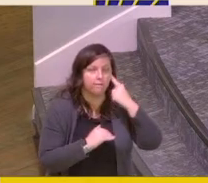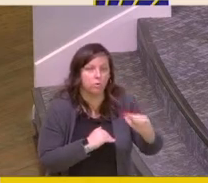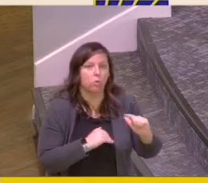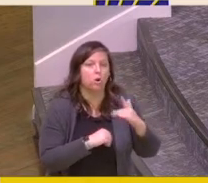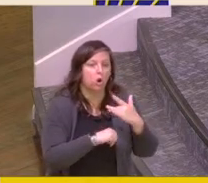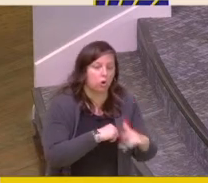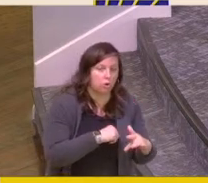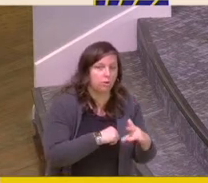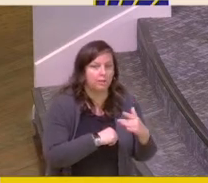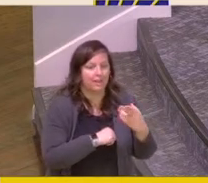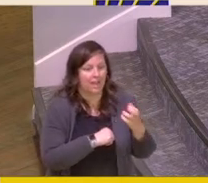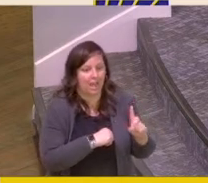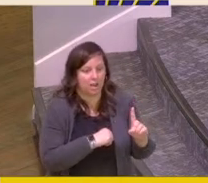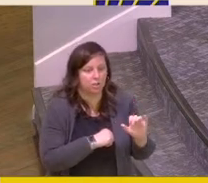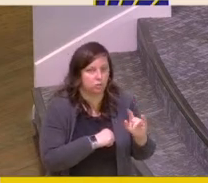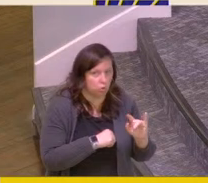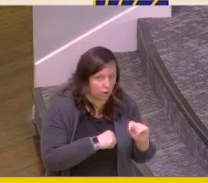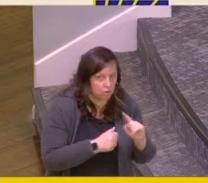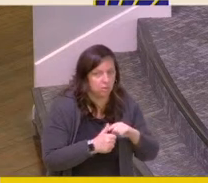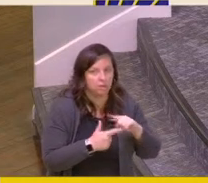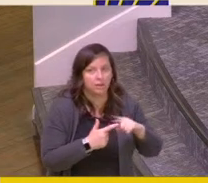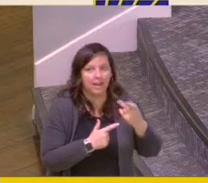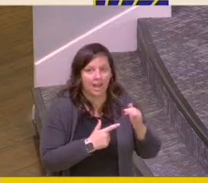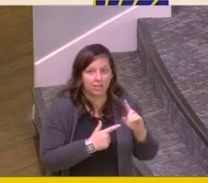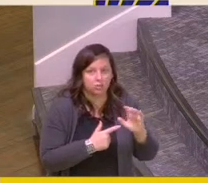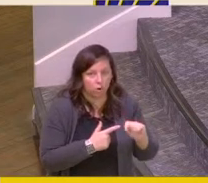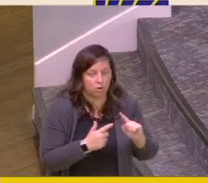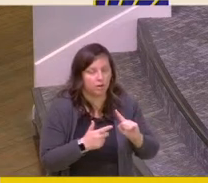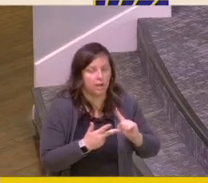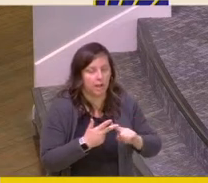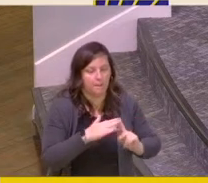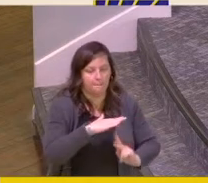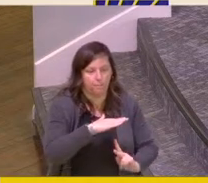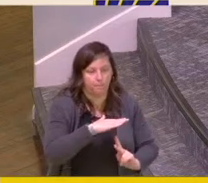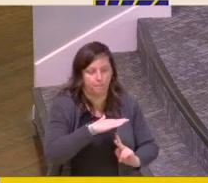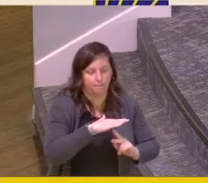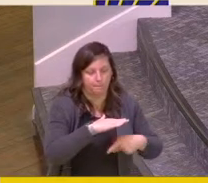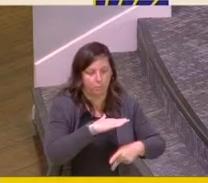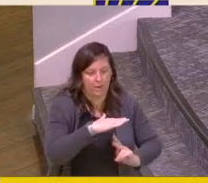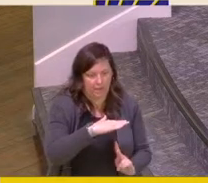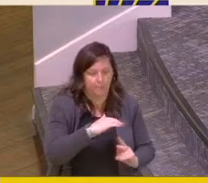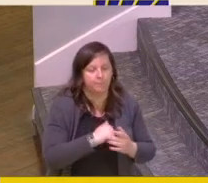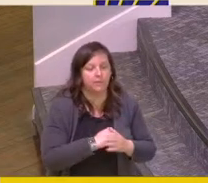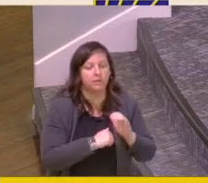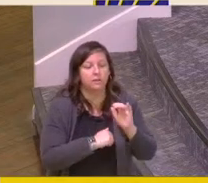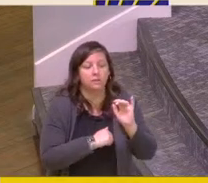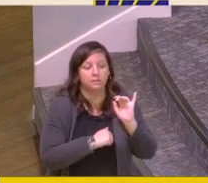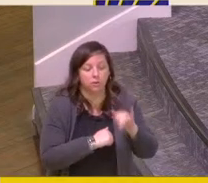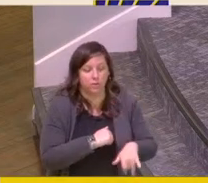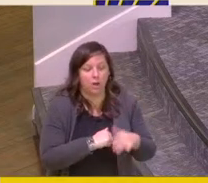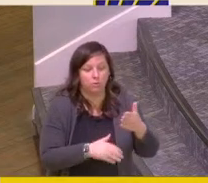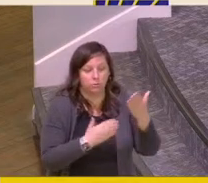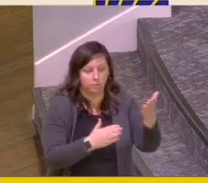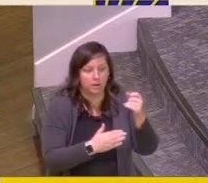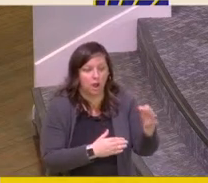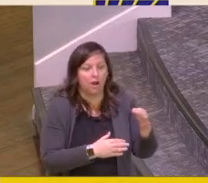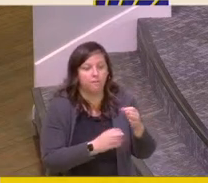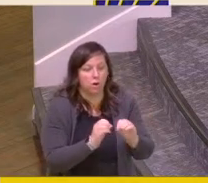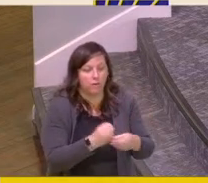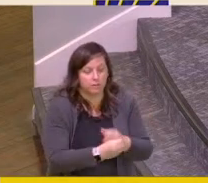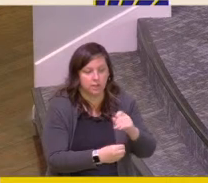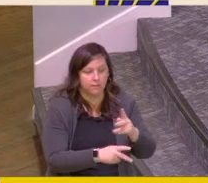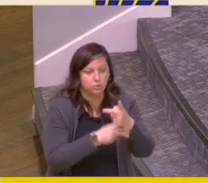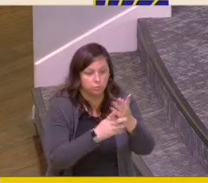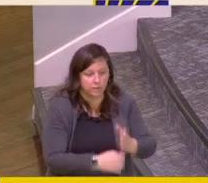Pre-K. The specific language of that recommendation was, it is a recommendation of the Office of Superintendent that the board